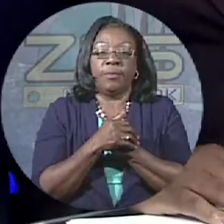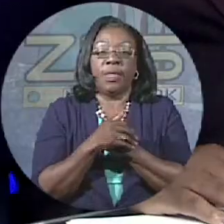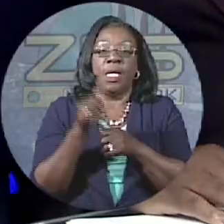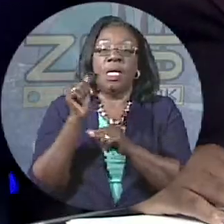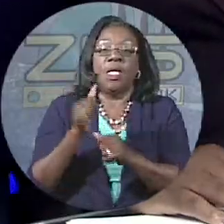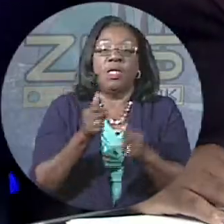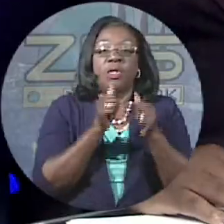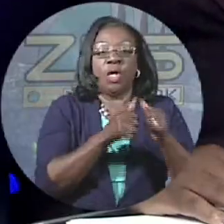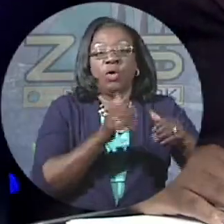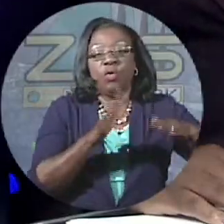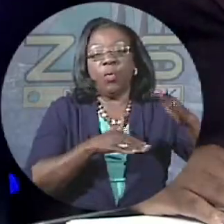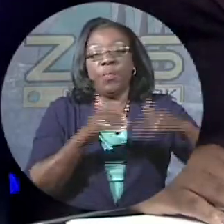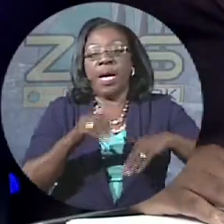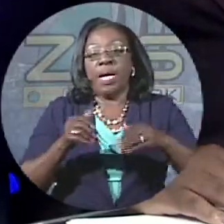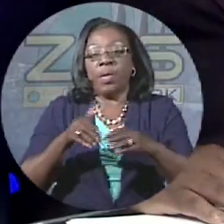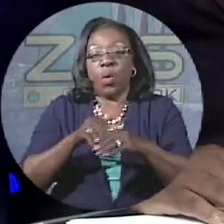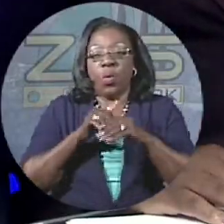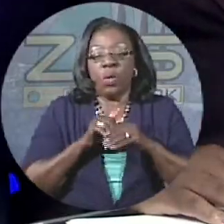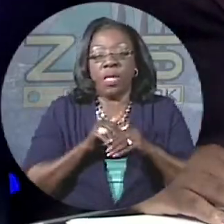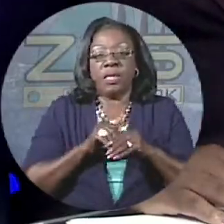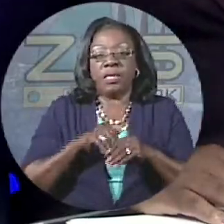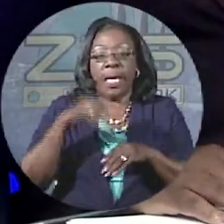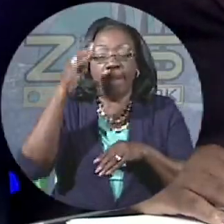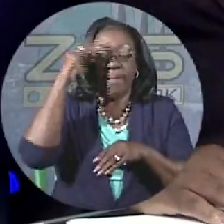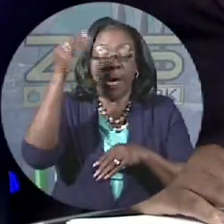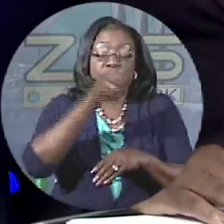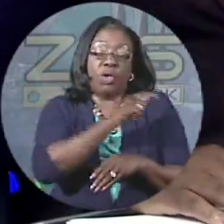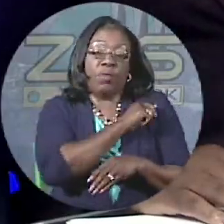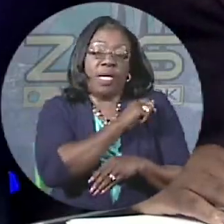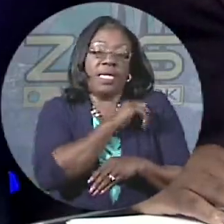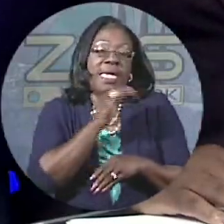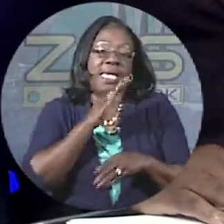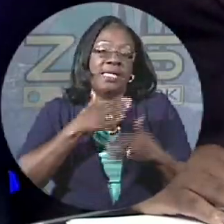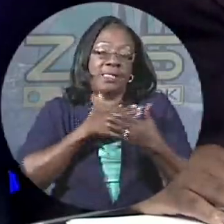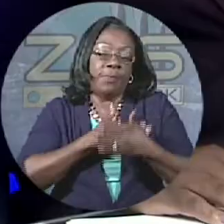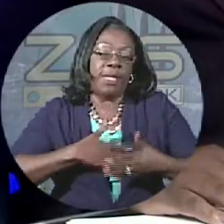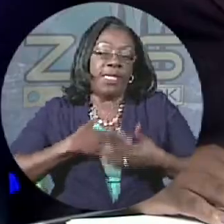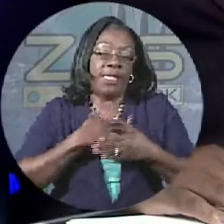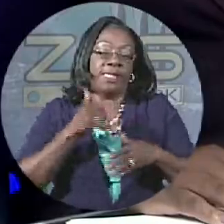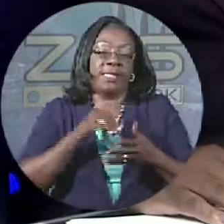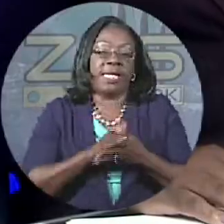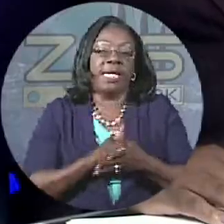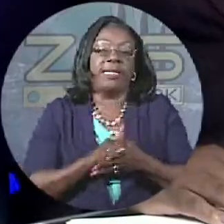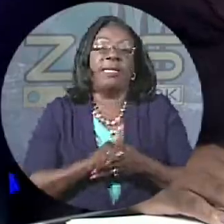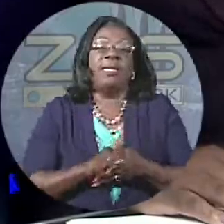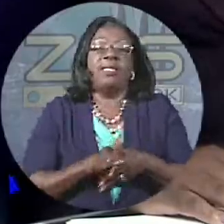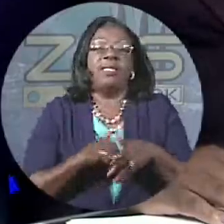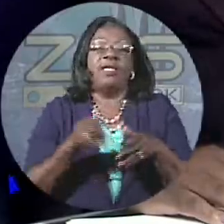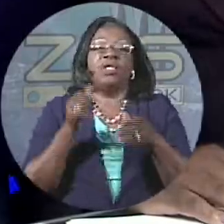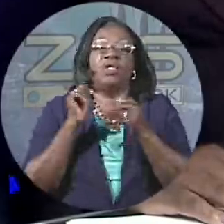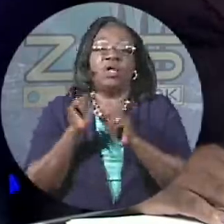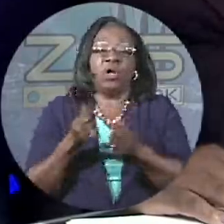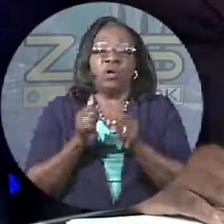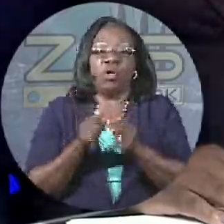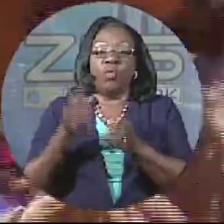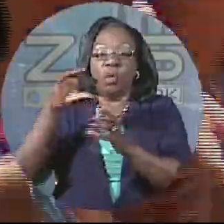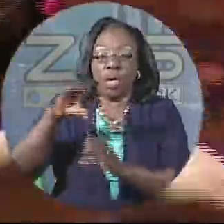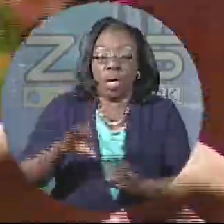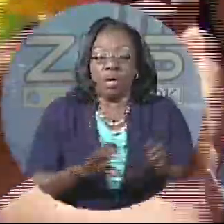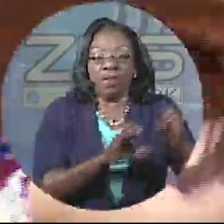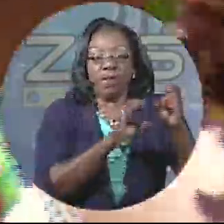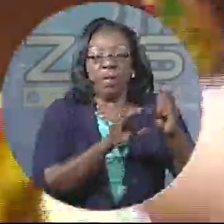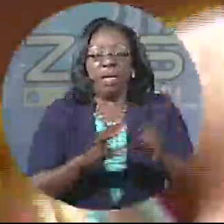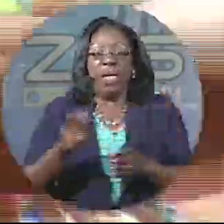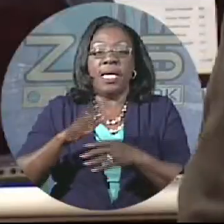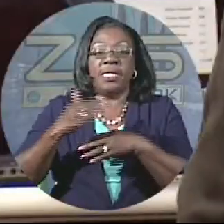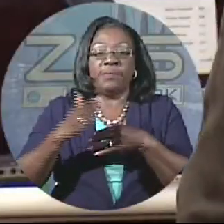Junkanoo Band Owners Association leader Mario Torelli is pleased that the decision to change Junkanoo Carnival back to its original date, but he admitted